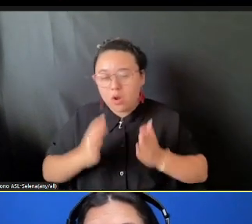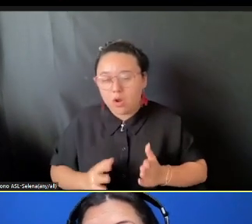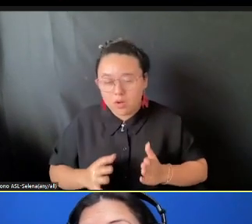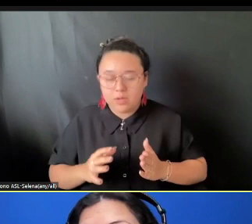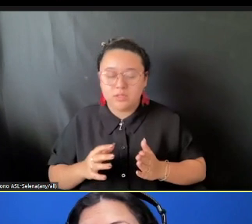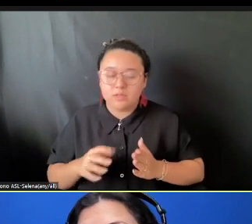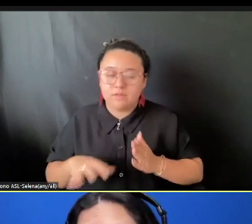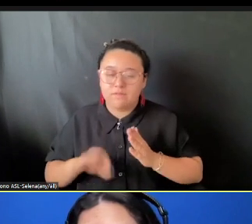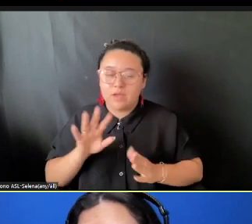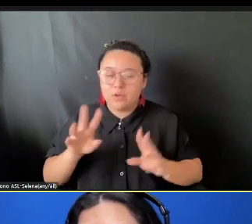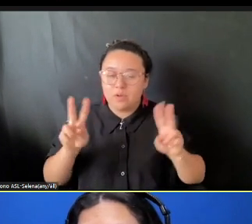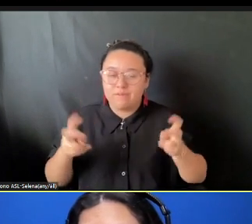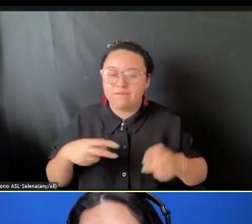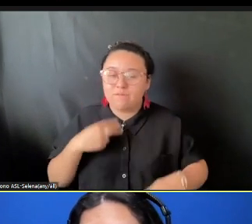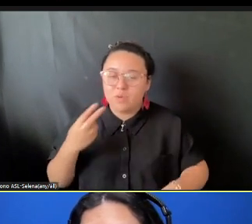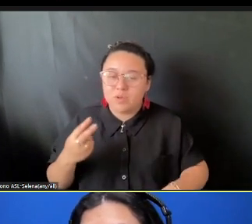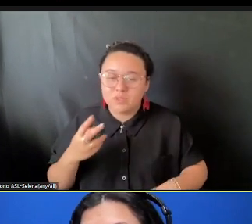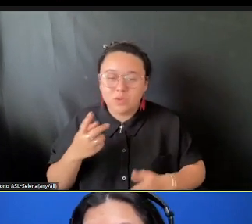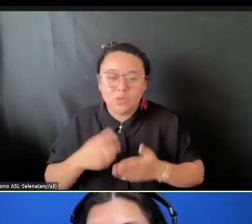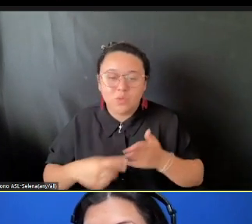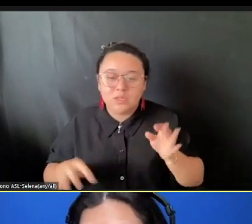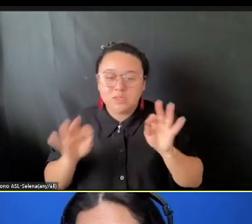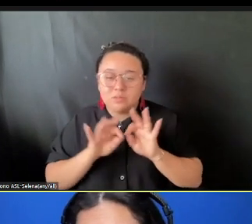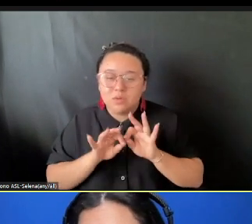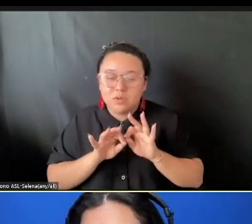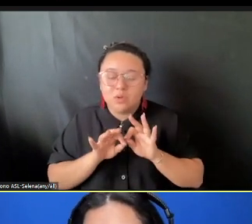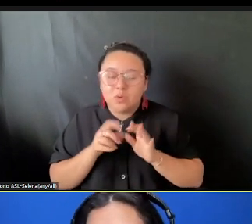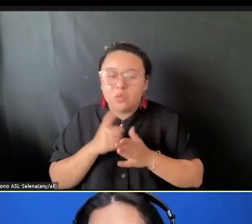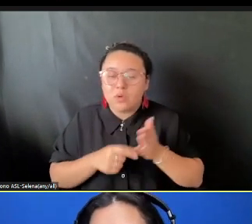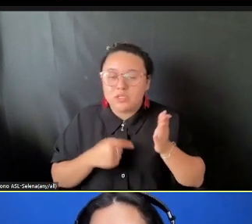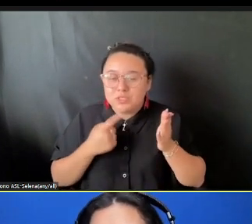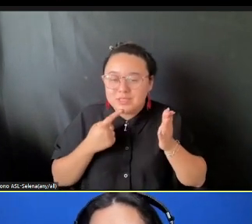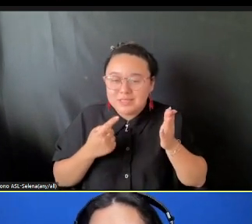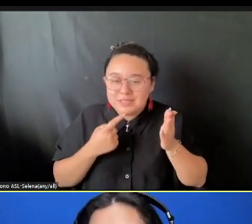what's important for you and what it is that you want to say.